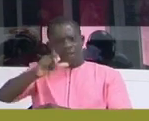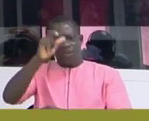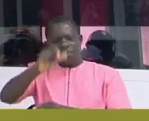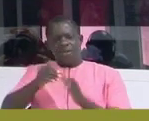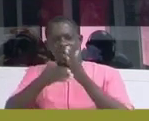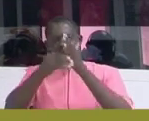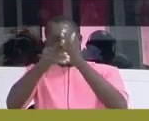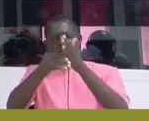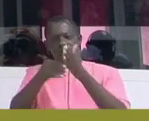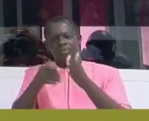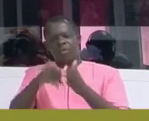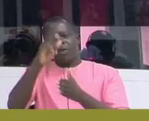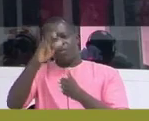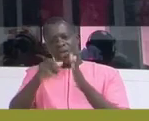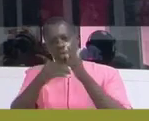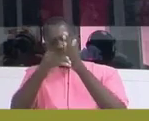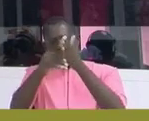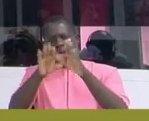agree to that?